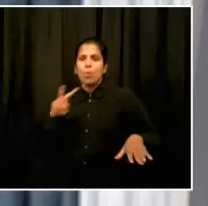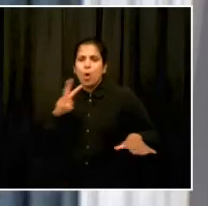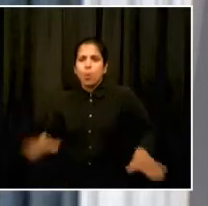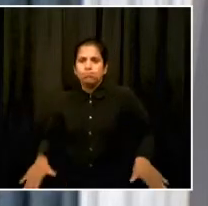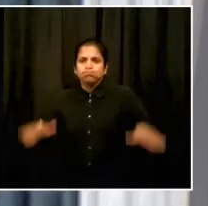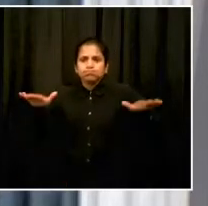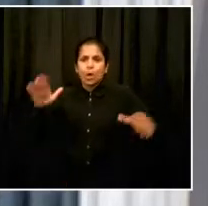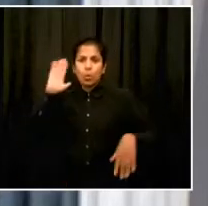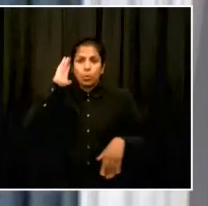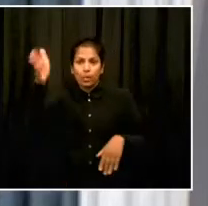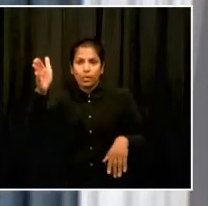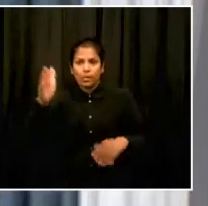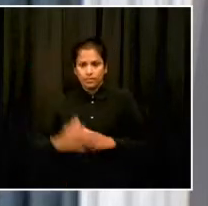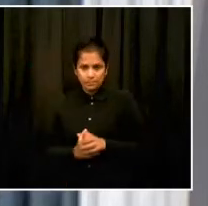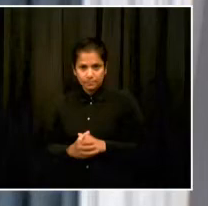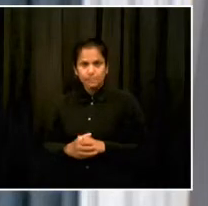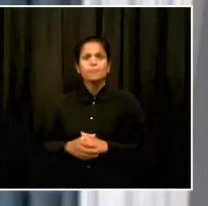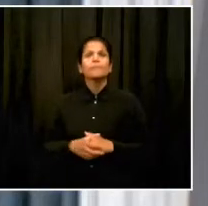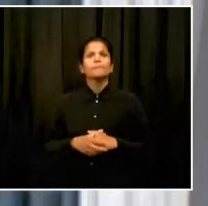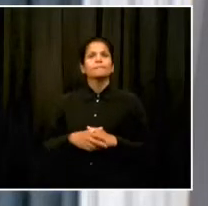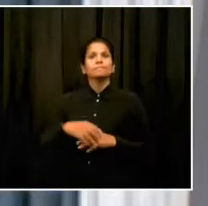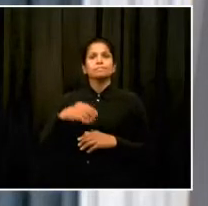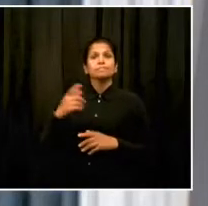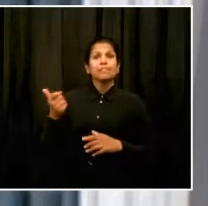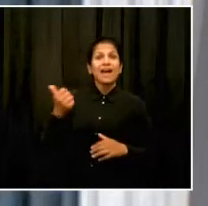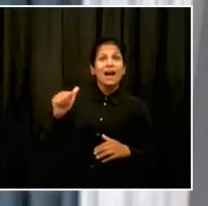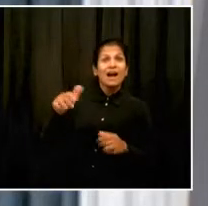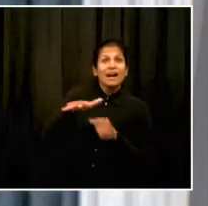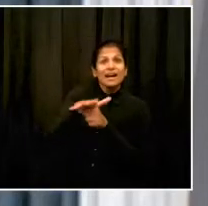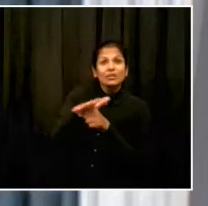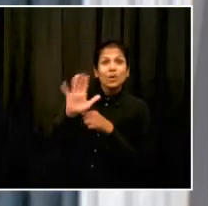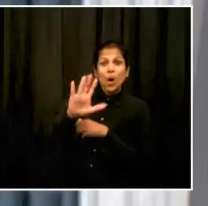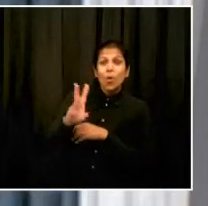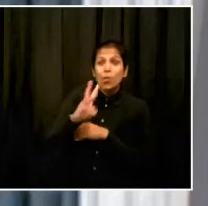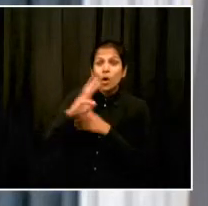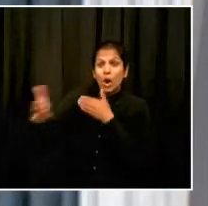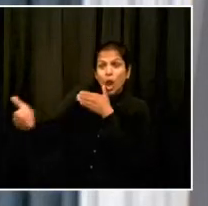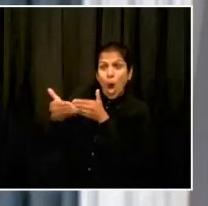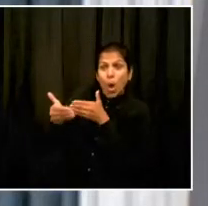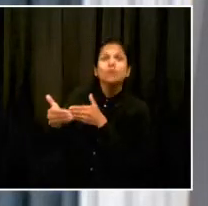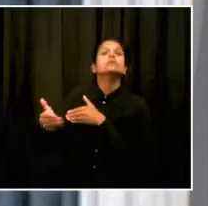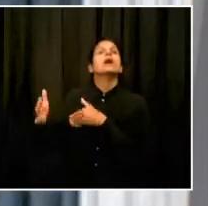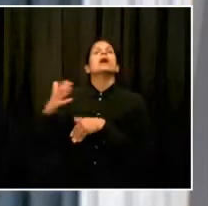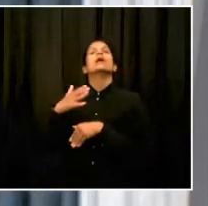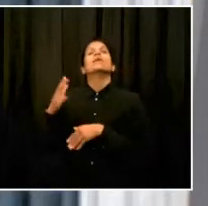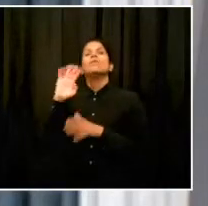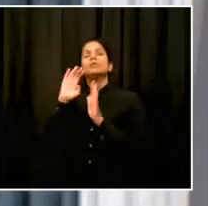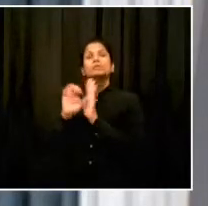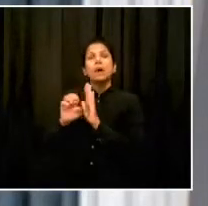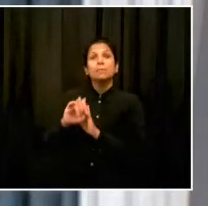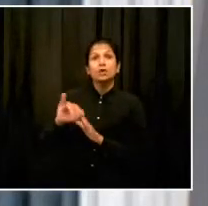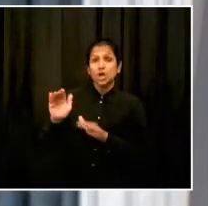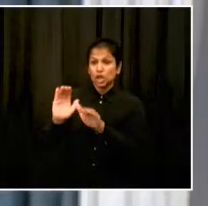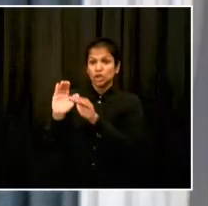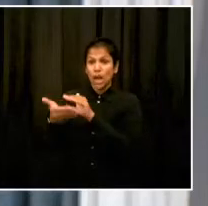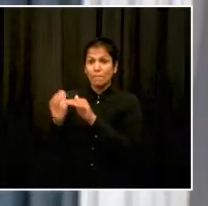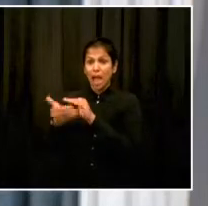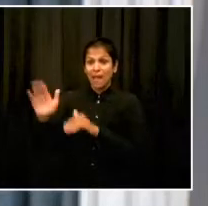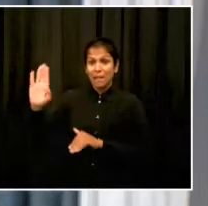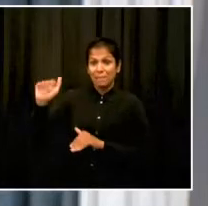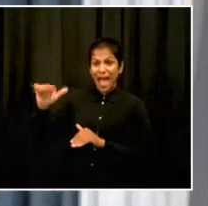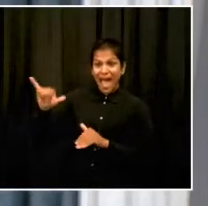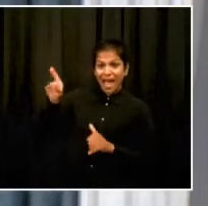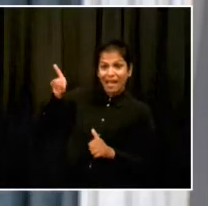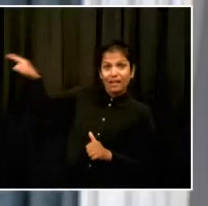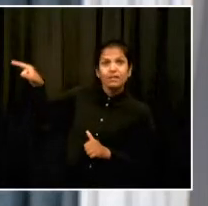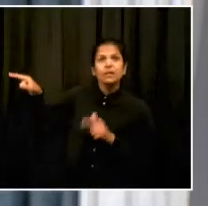like Broad Channel, Howard Beach, and Hamilton Beach, which typically see tidal flooding along their shore roads, may see 1 to 2 feet